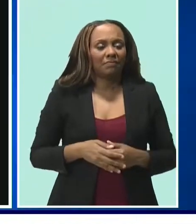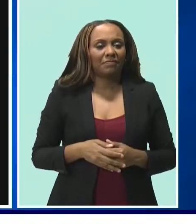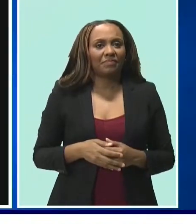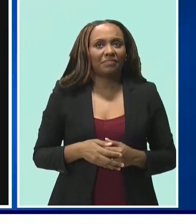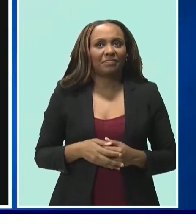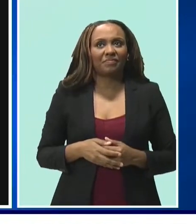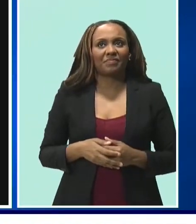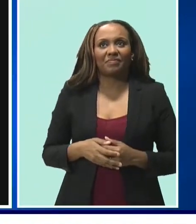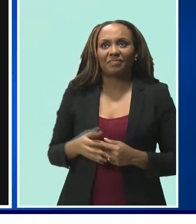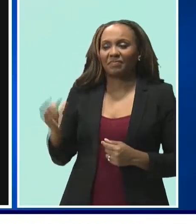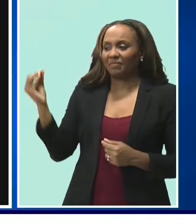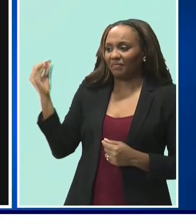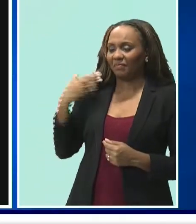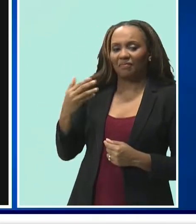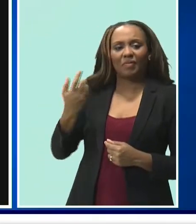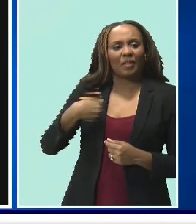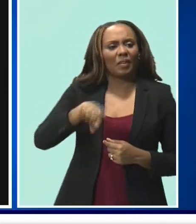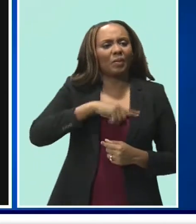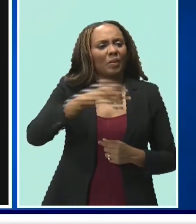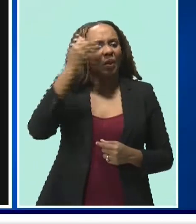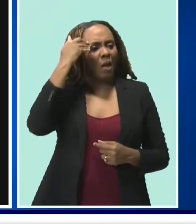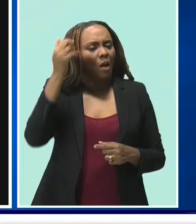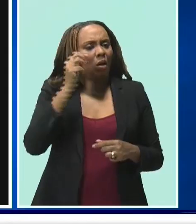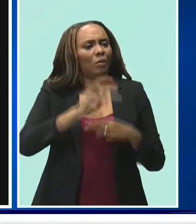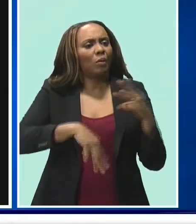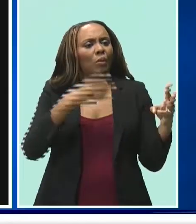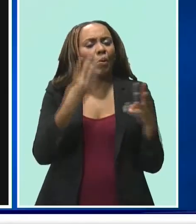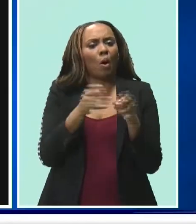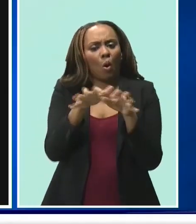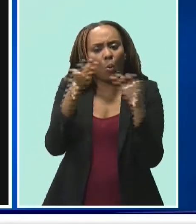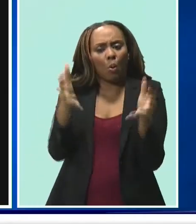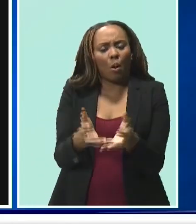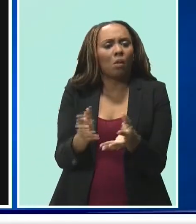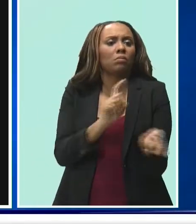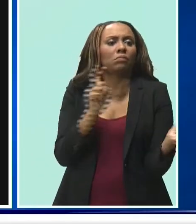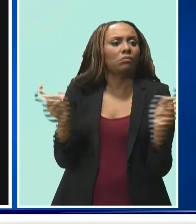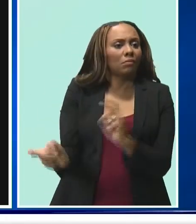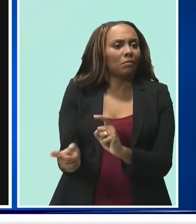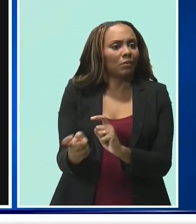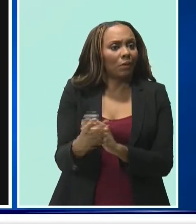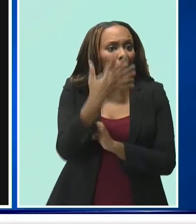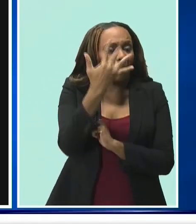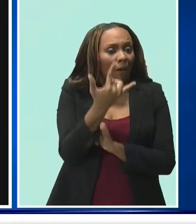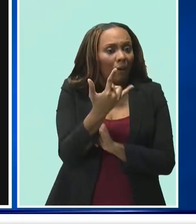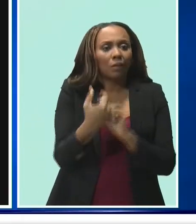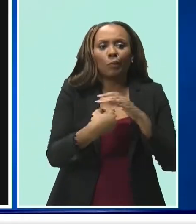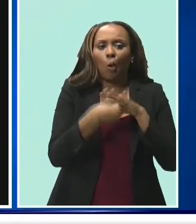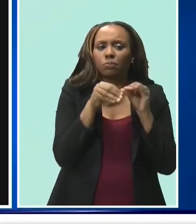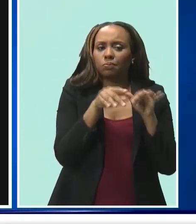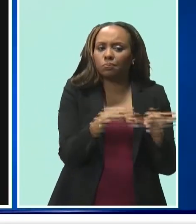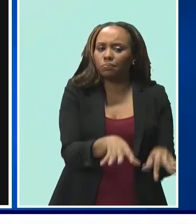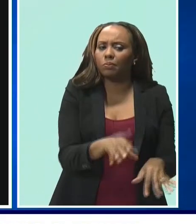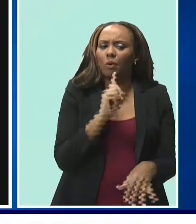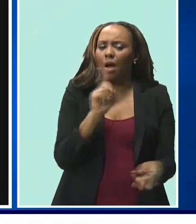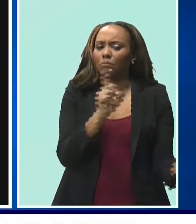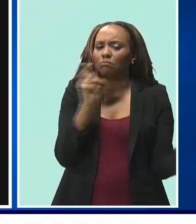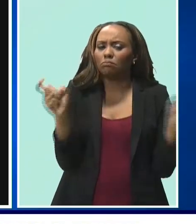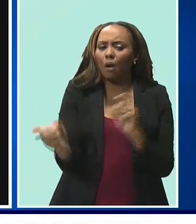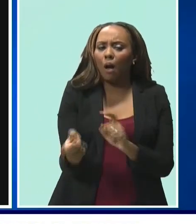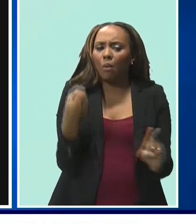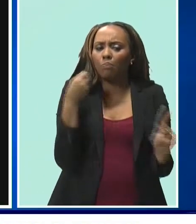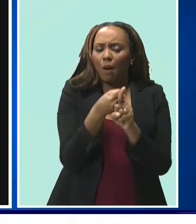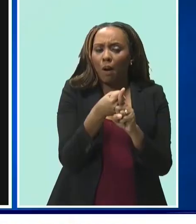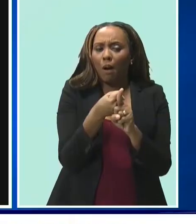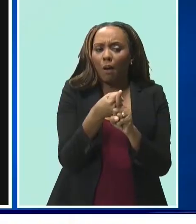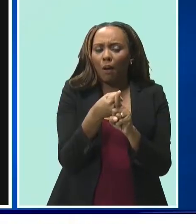We know that the world is going to change after COVID-19, and one of the changes that is